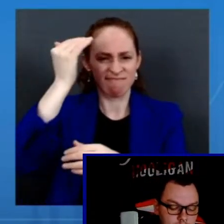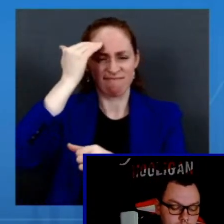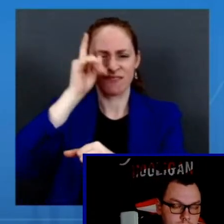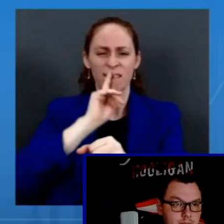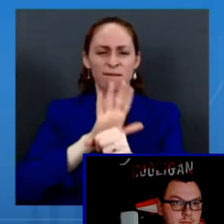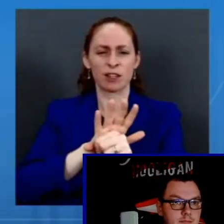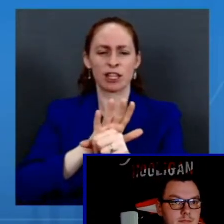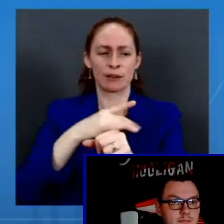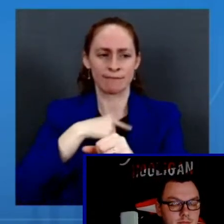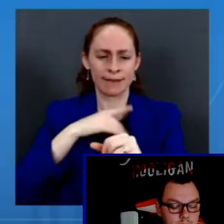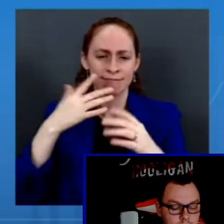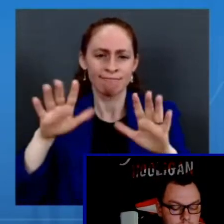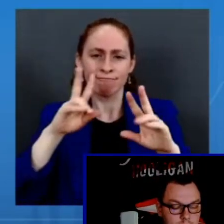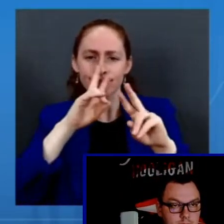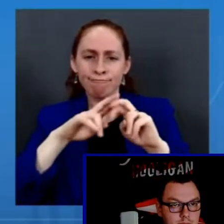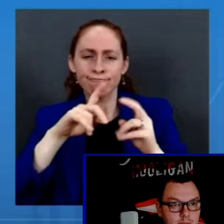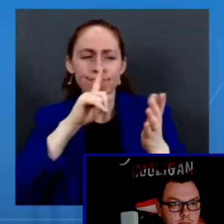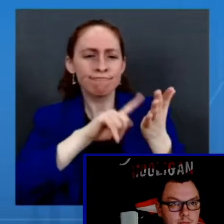is now about